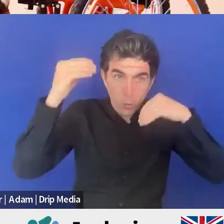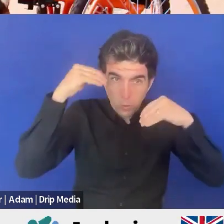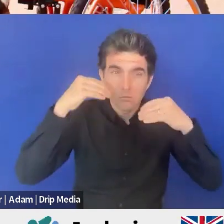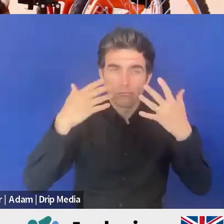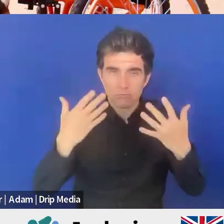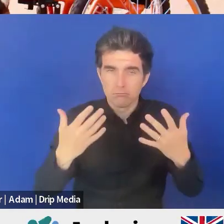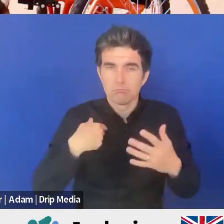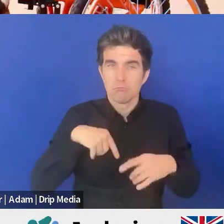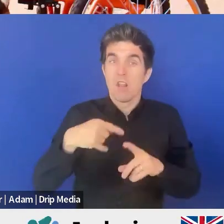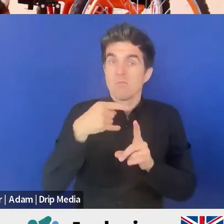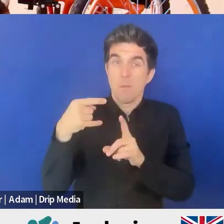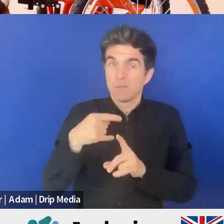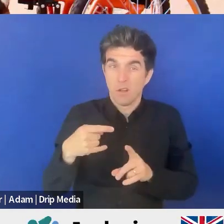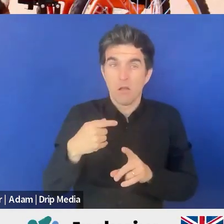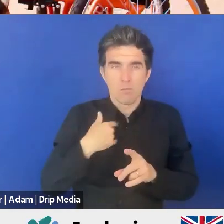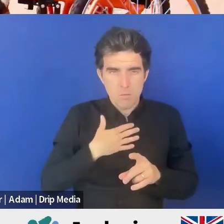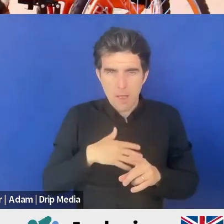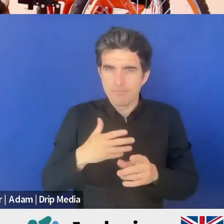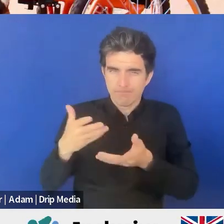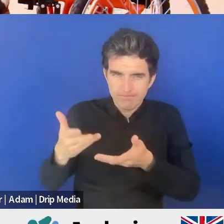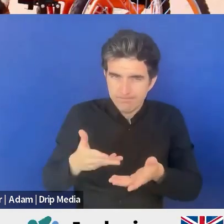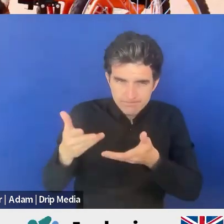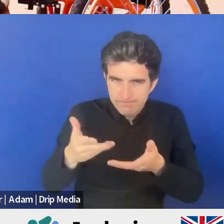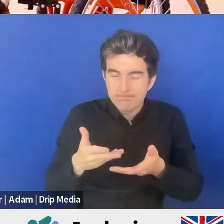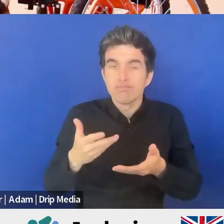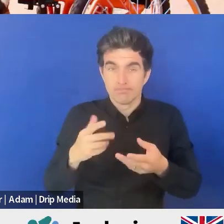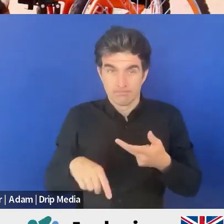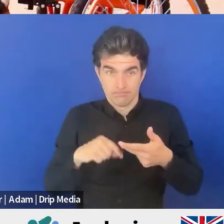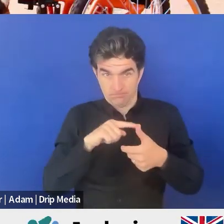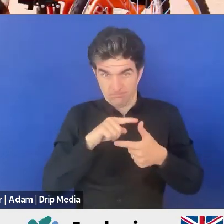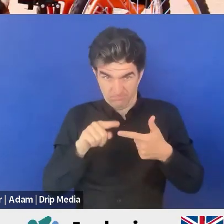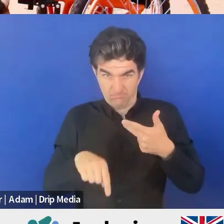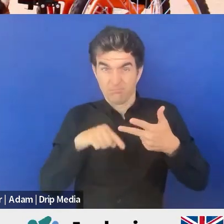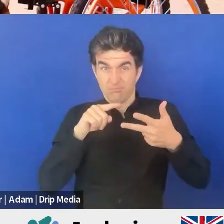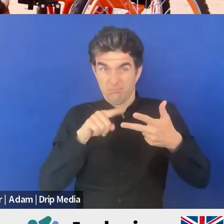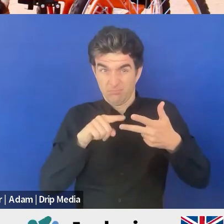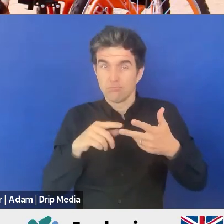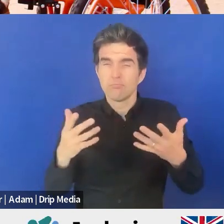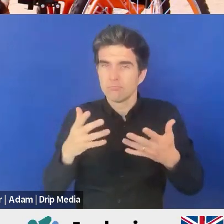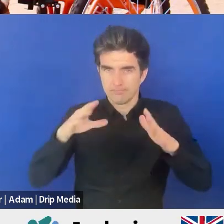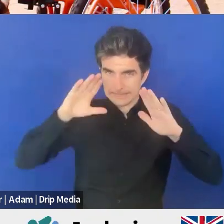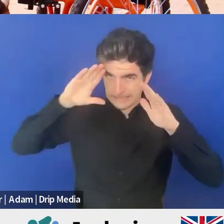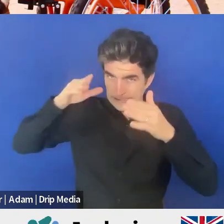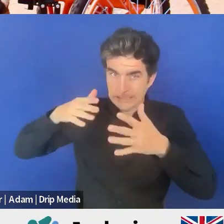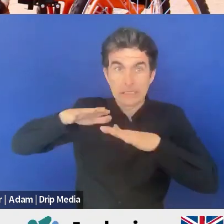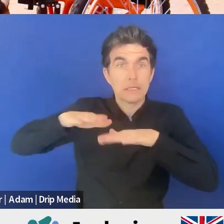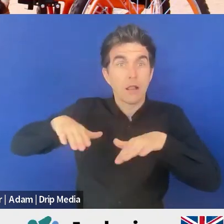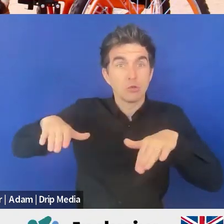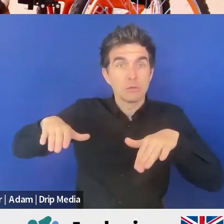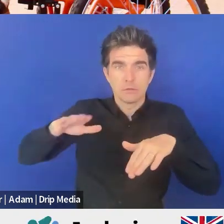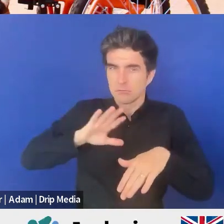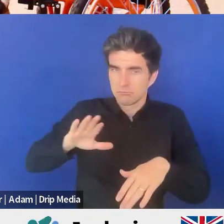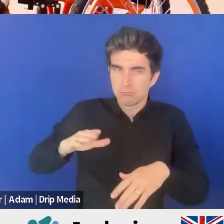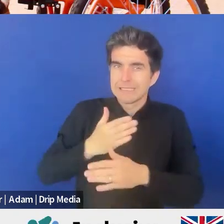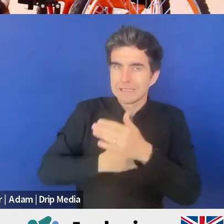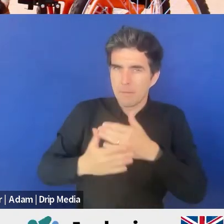well. What I'd like to do is to first briefly introduce you to the Inclusive Futures report on finding and enrolling